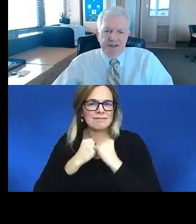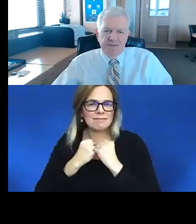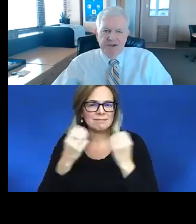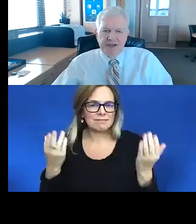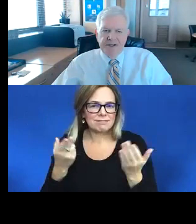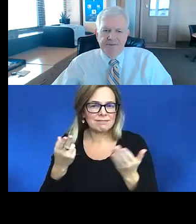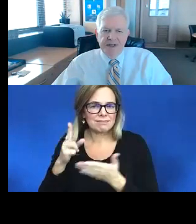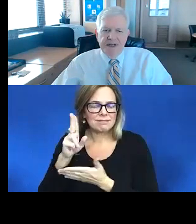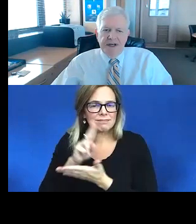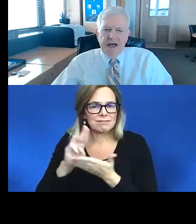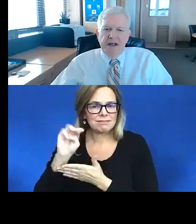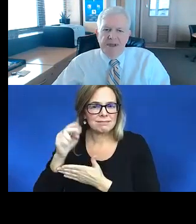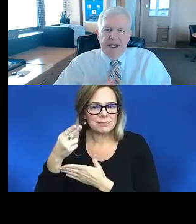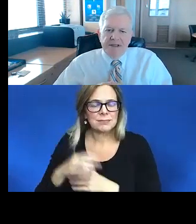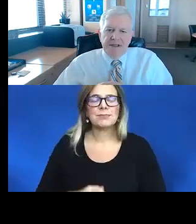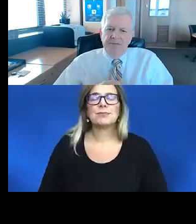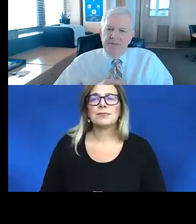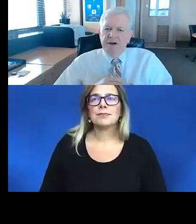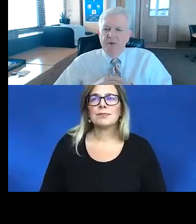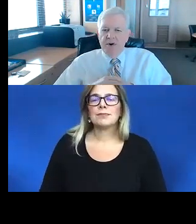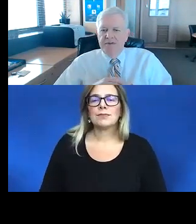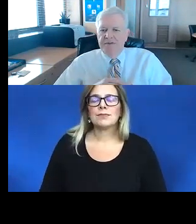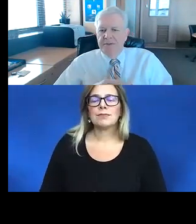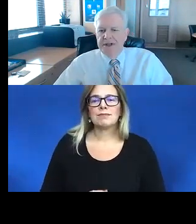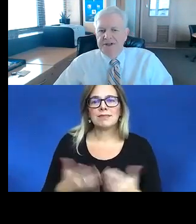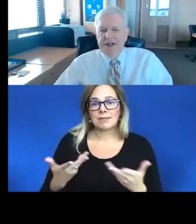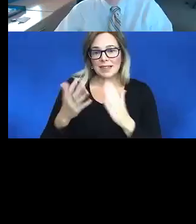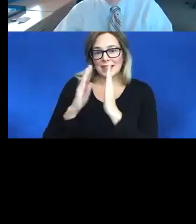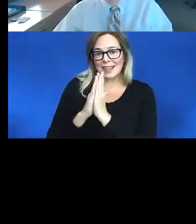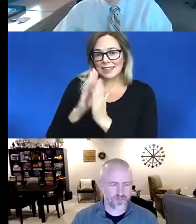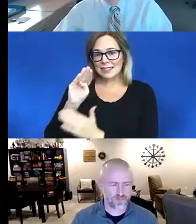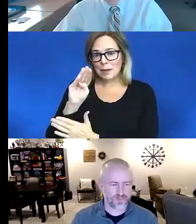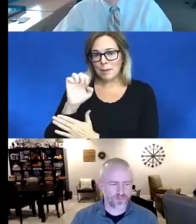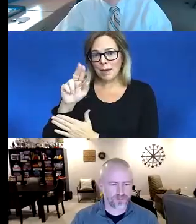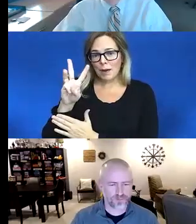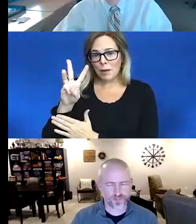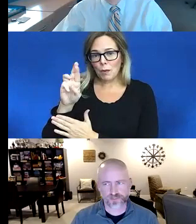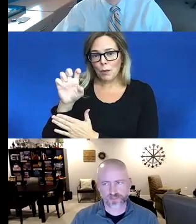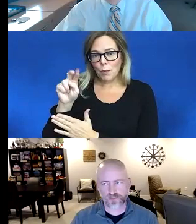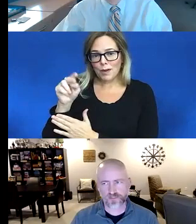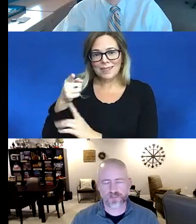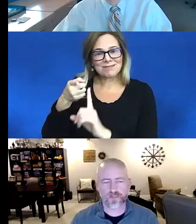as projected. Now let me ask Michael Warden from HITS to kick off the agenda.